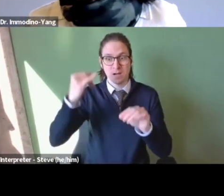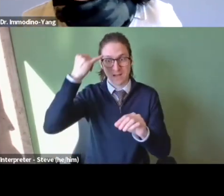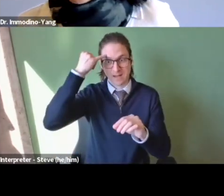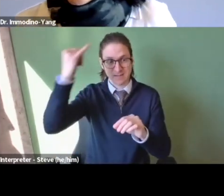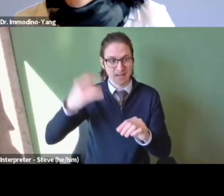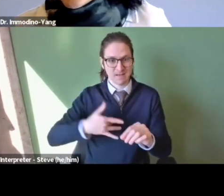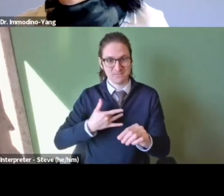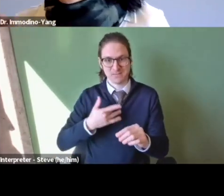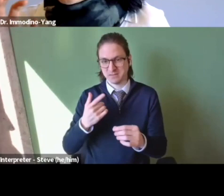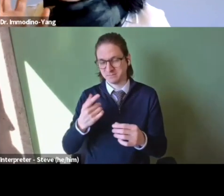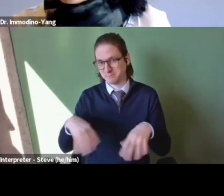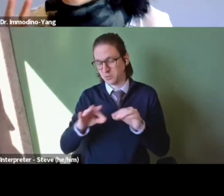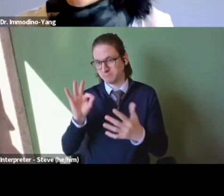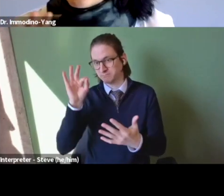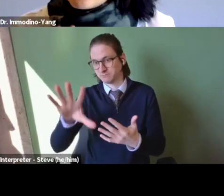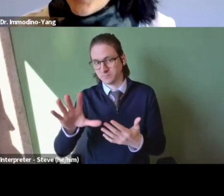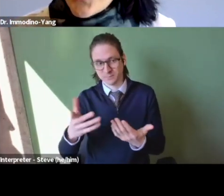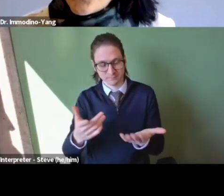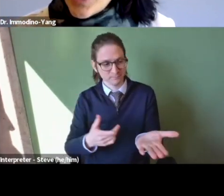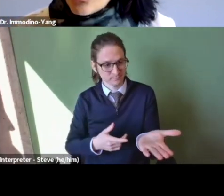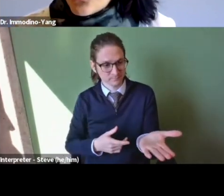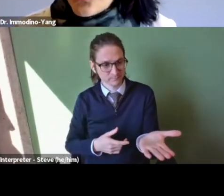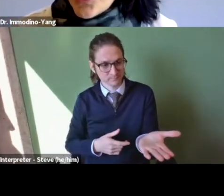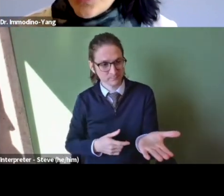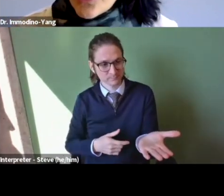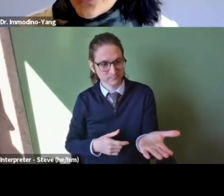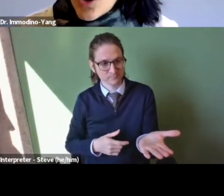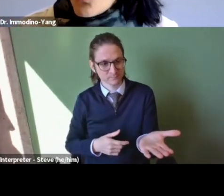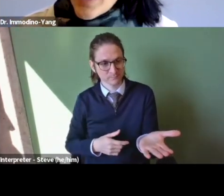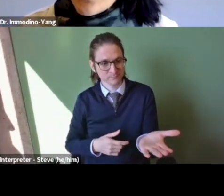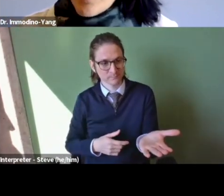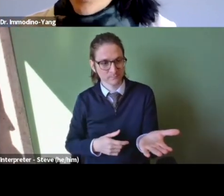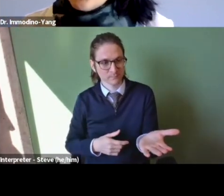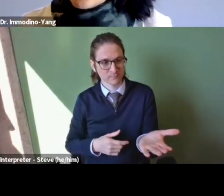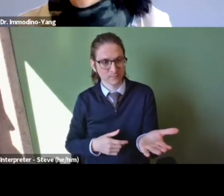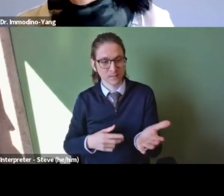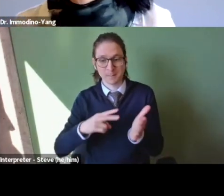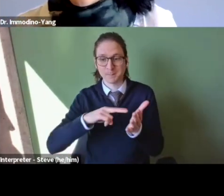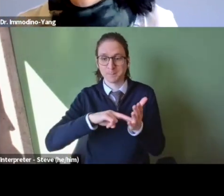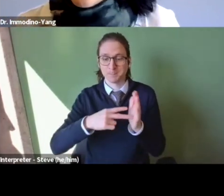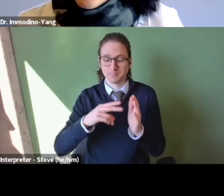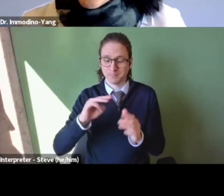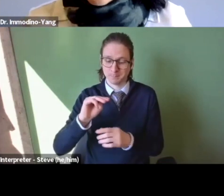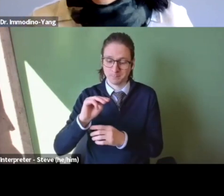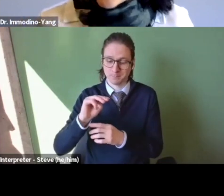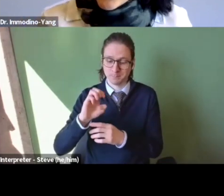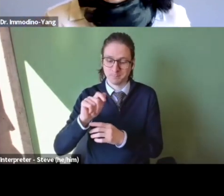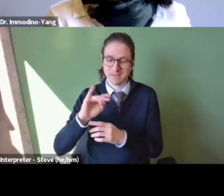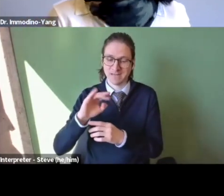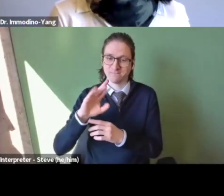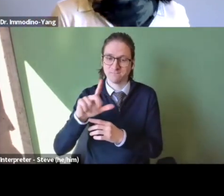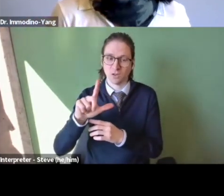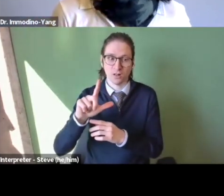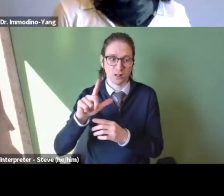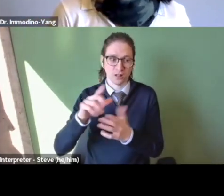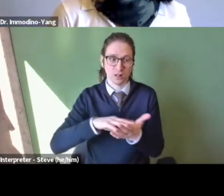learning is learning that shifts teachers and students away from emotions that are about